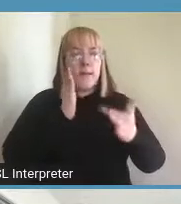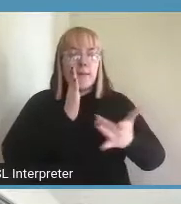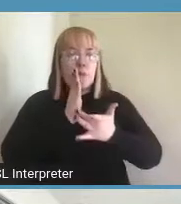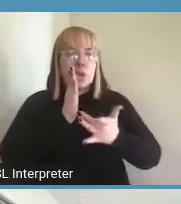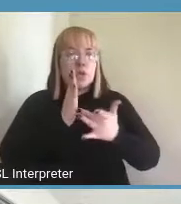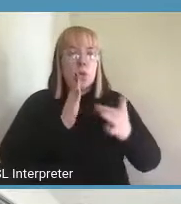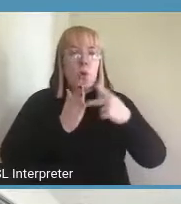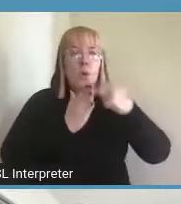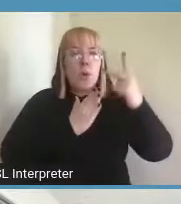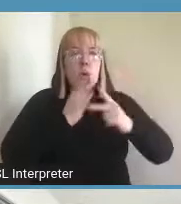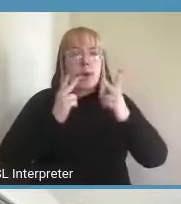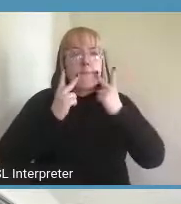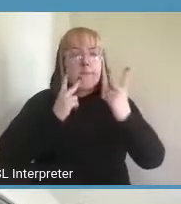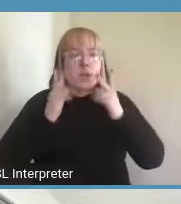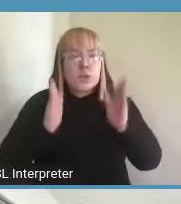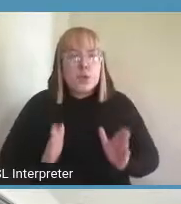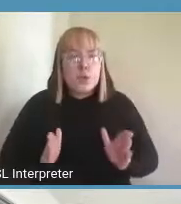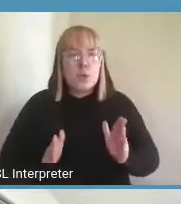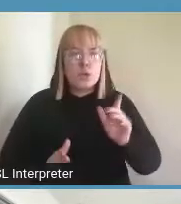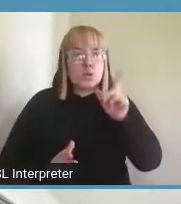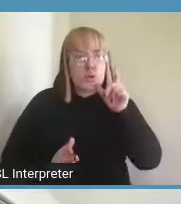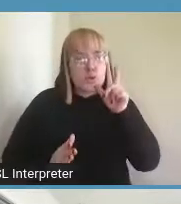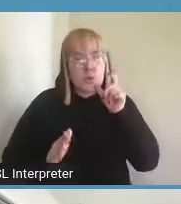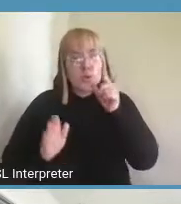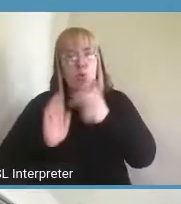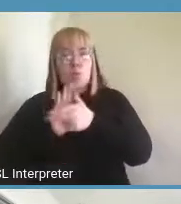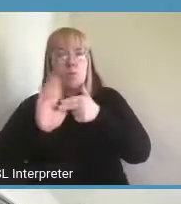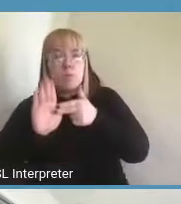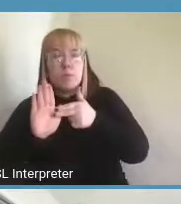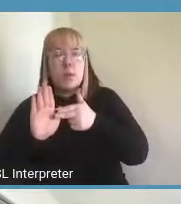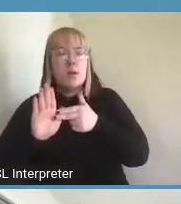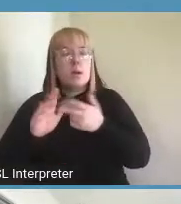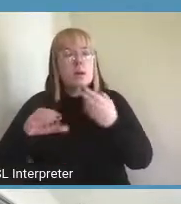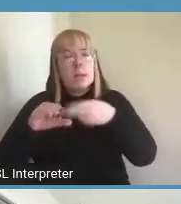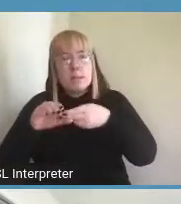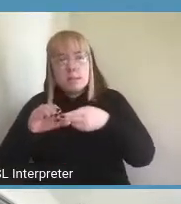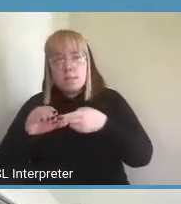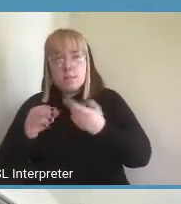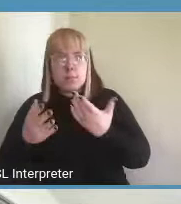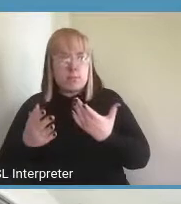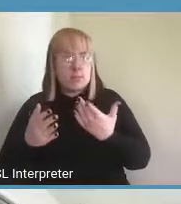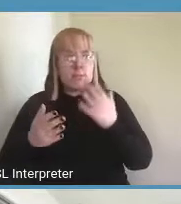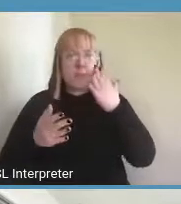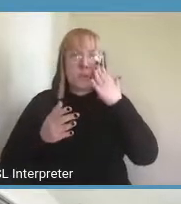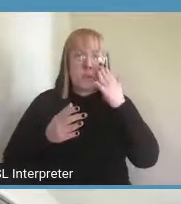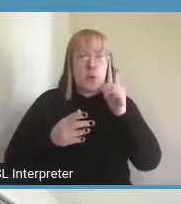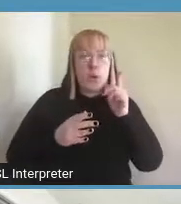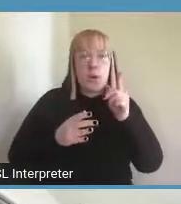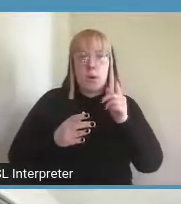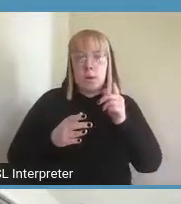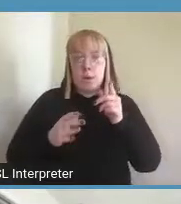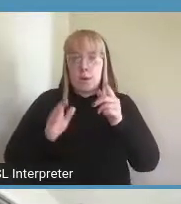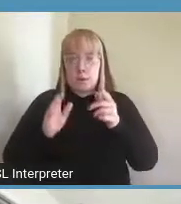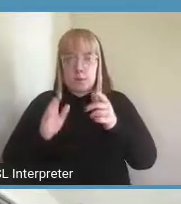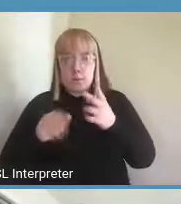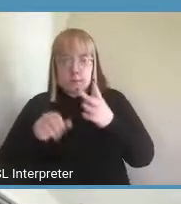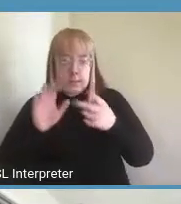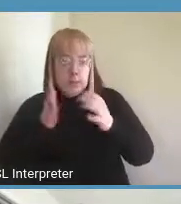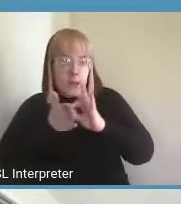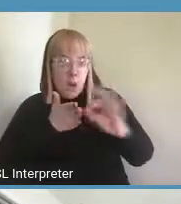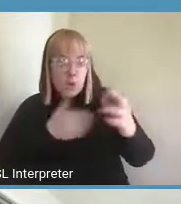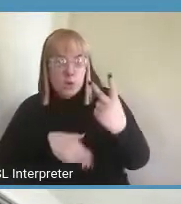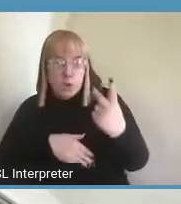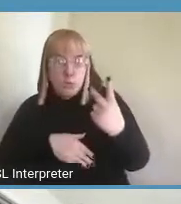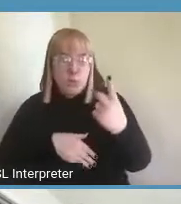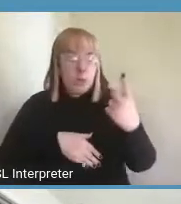as an attendee? If a group is participating from a computer, are you counting that as one person, or are you counting the entire